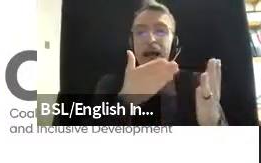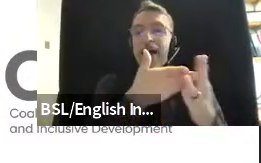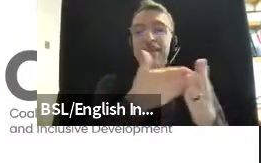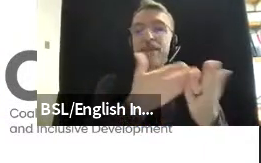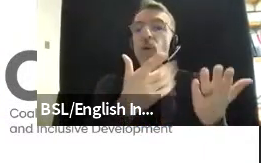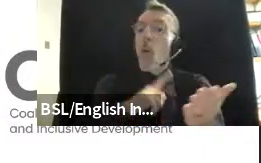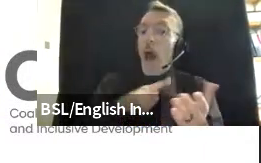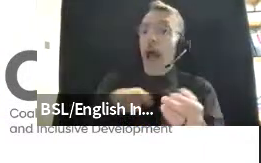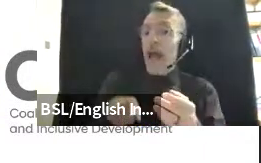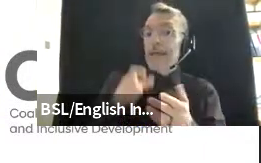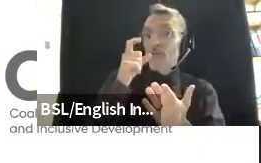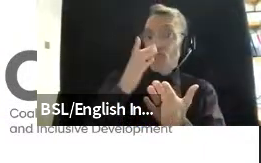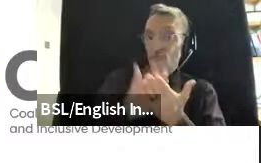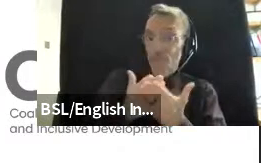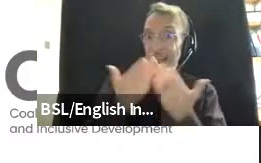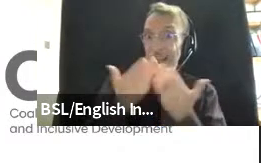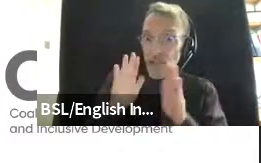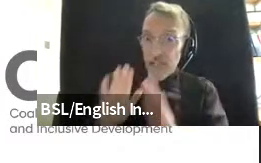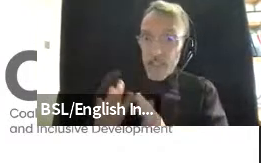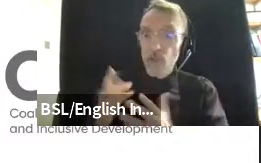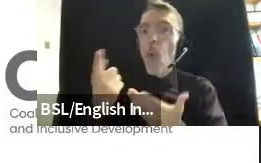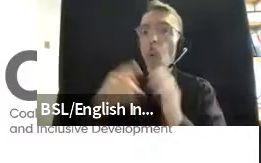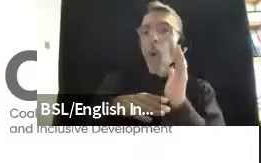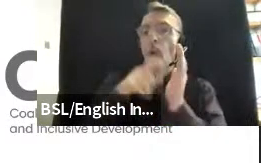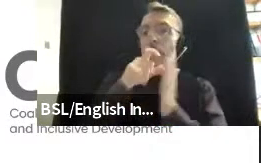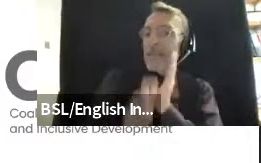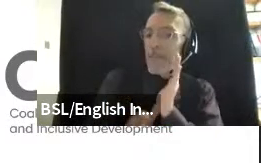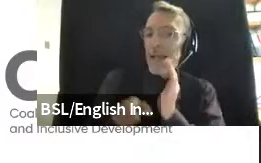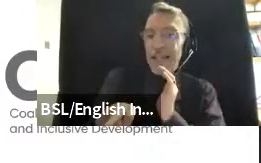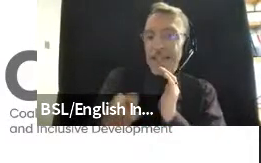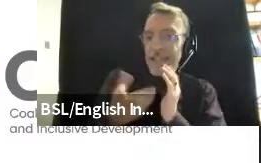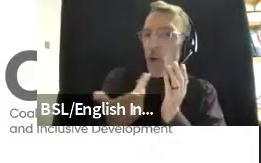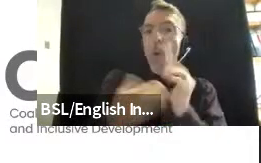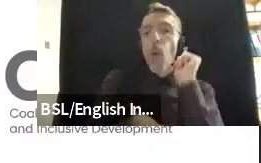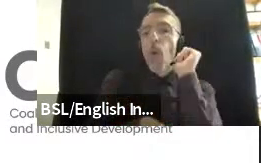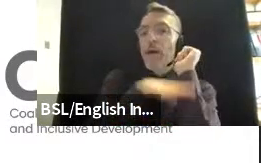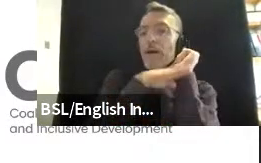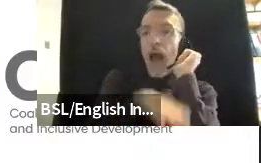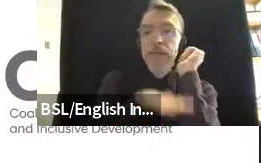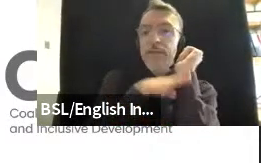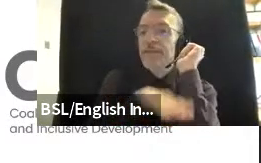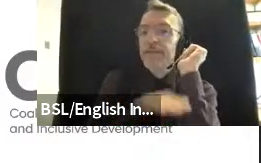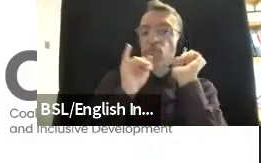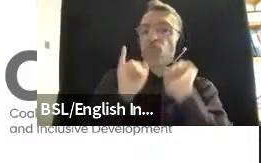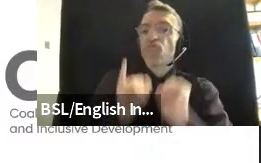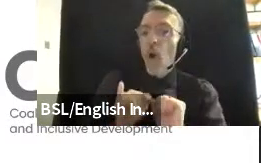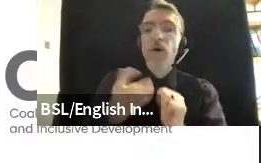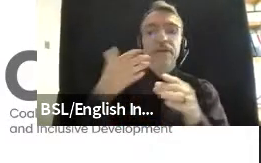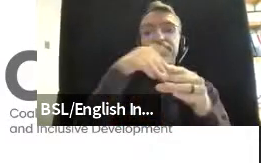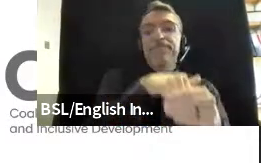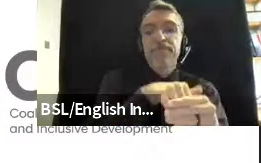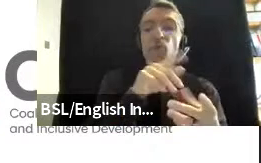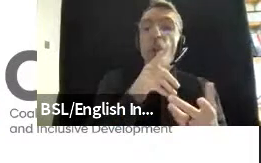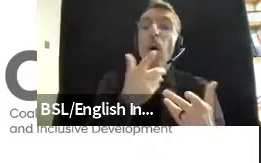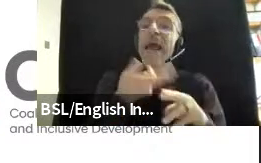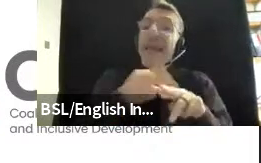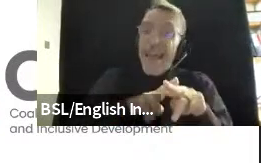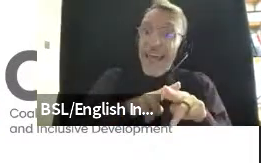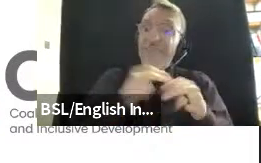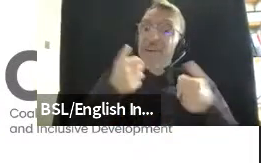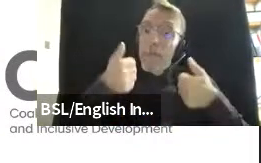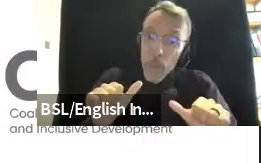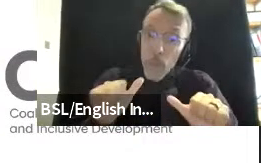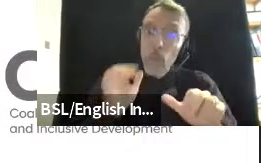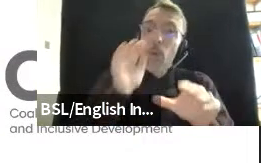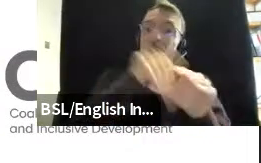religion or their disability or their caste. And then for those who managed to get into school, many of them were bullied or experienced